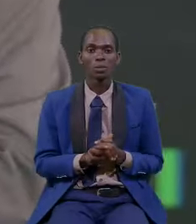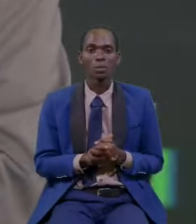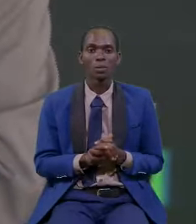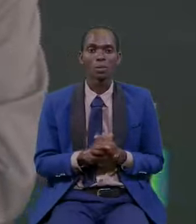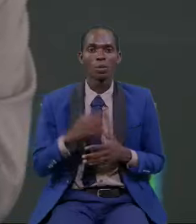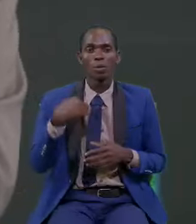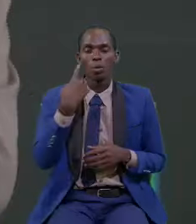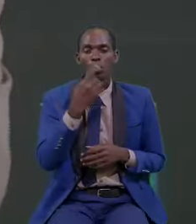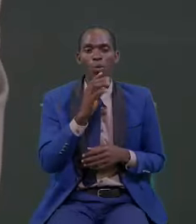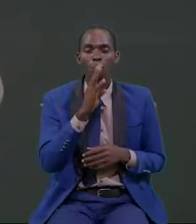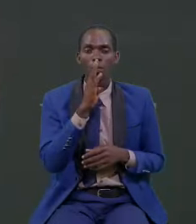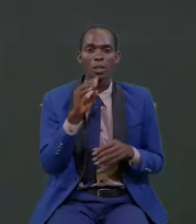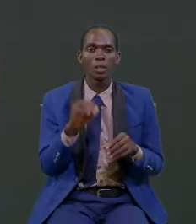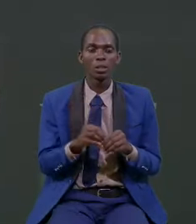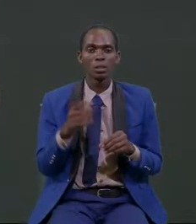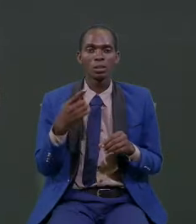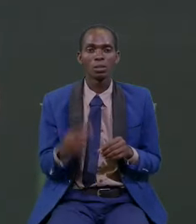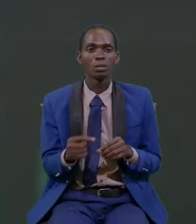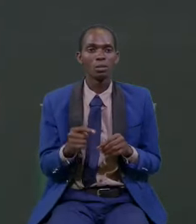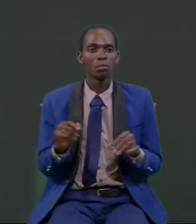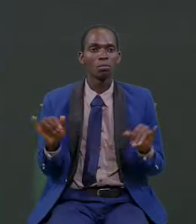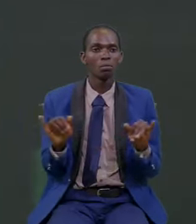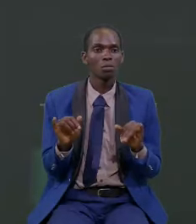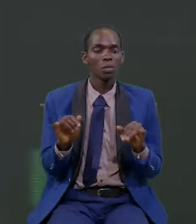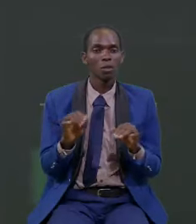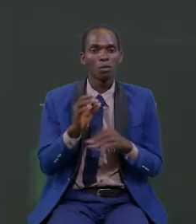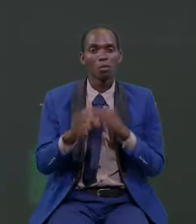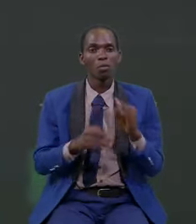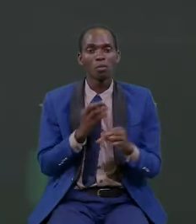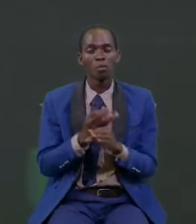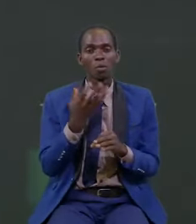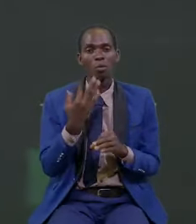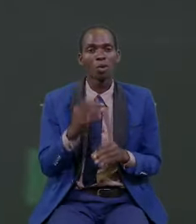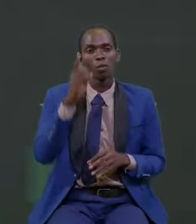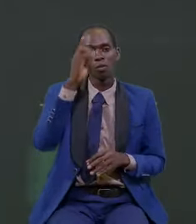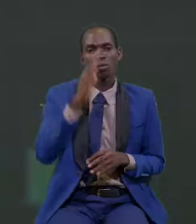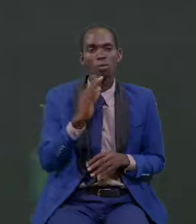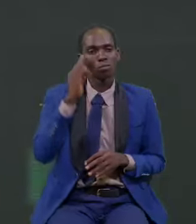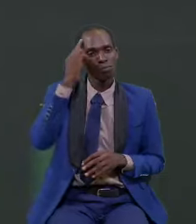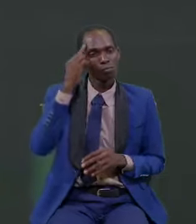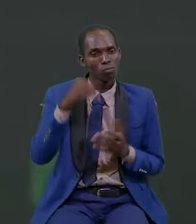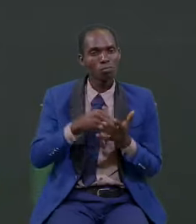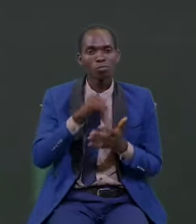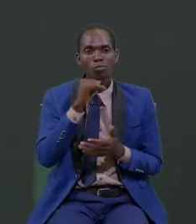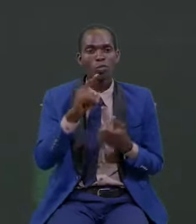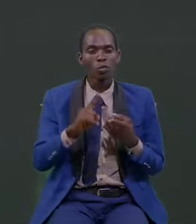of God, thought it not to be robbery to be equal with God.